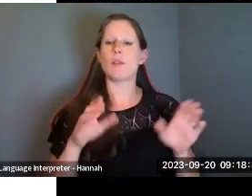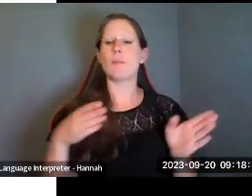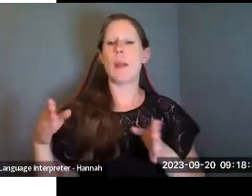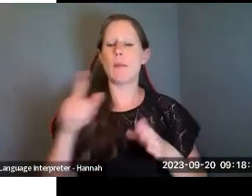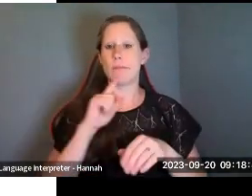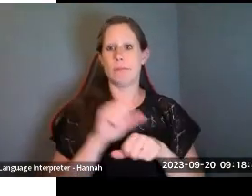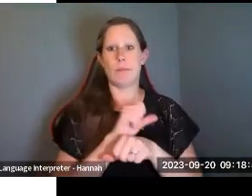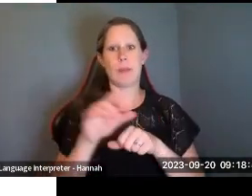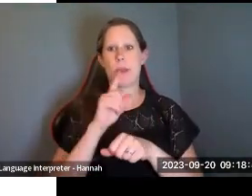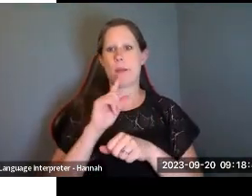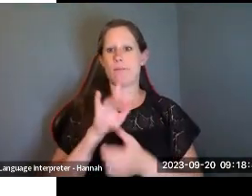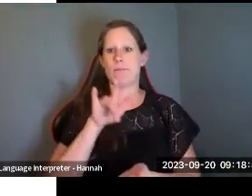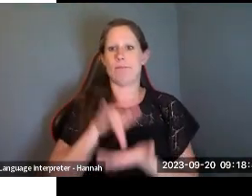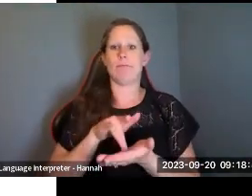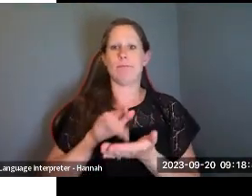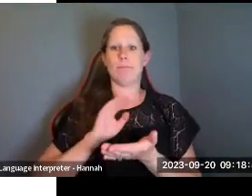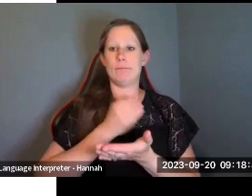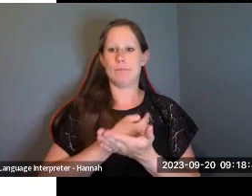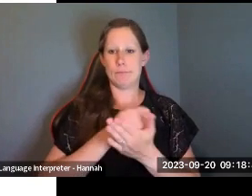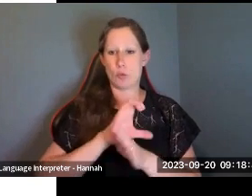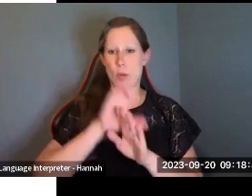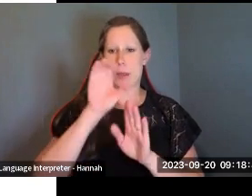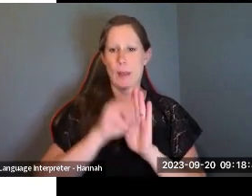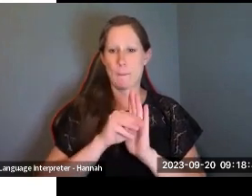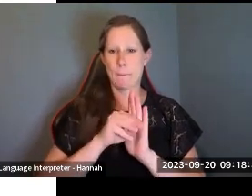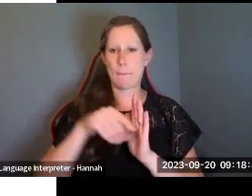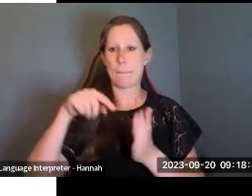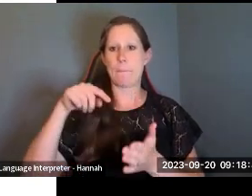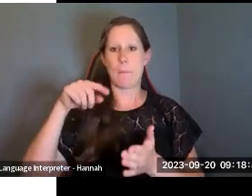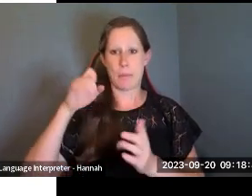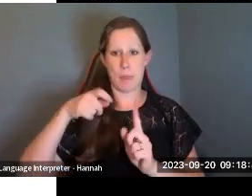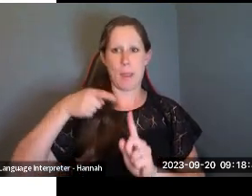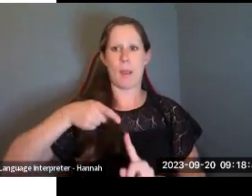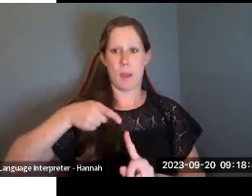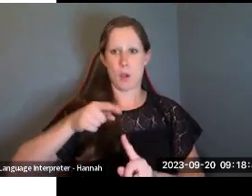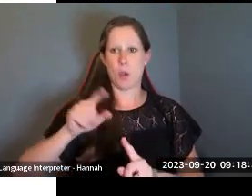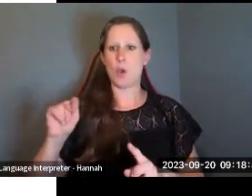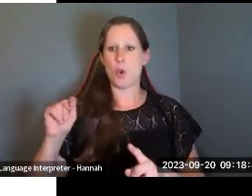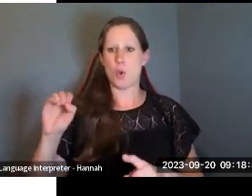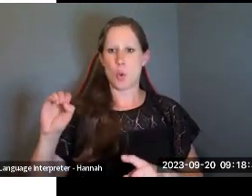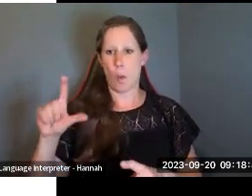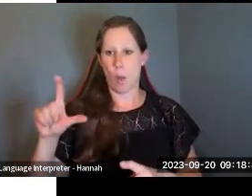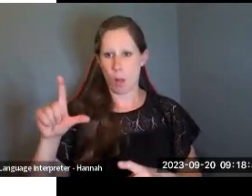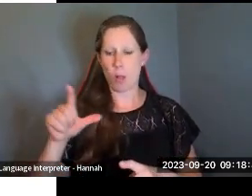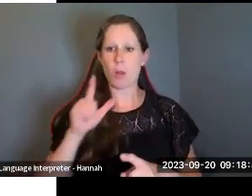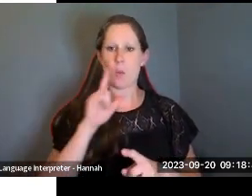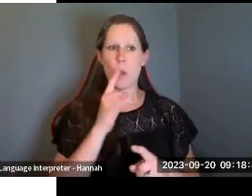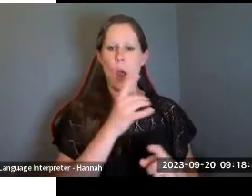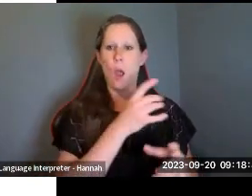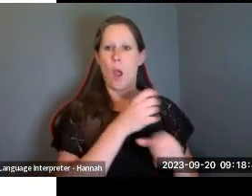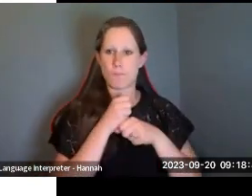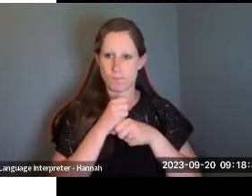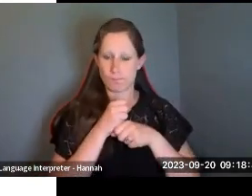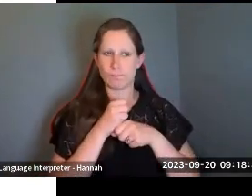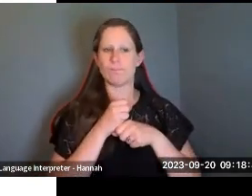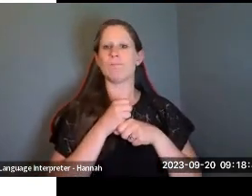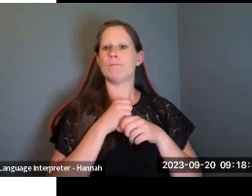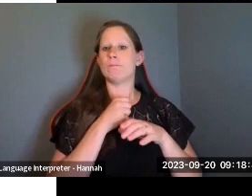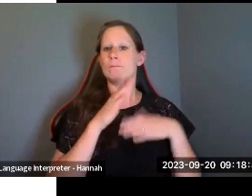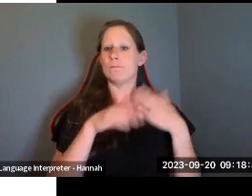the curriculum. This is that tool that you put in your tool belt to help